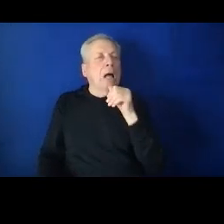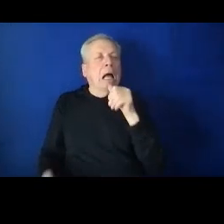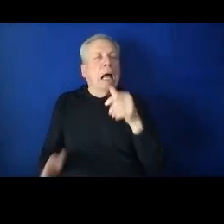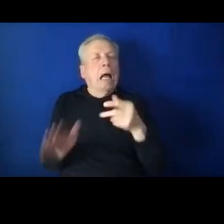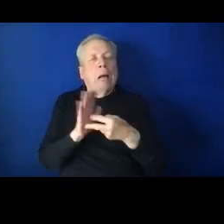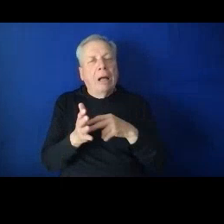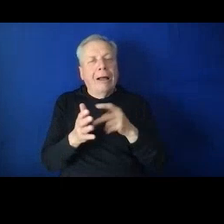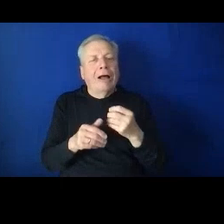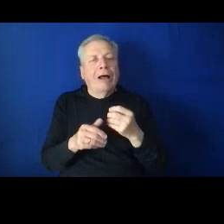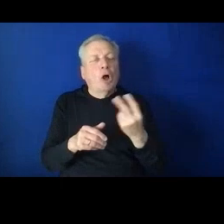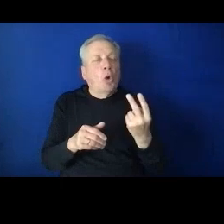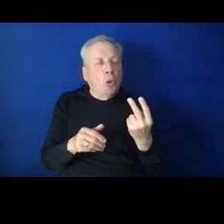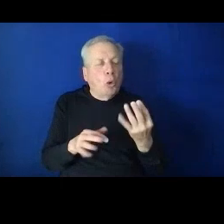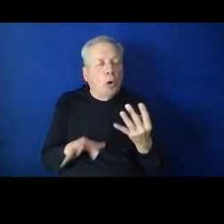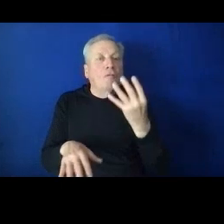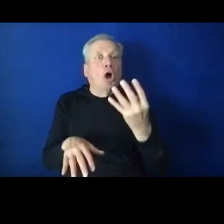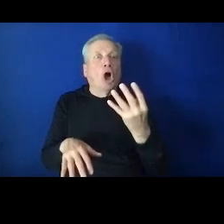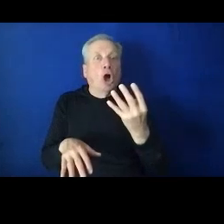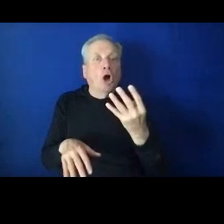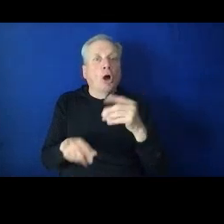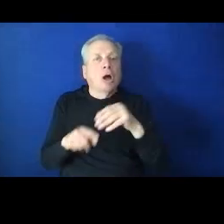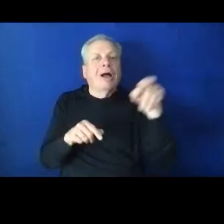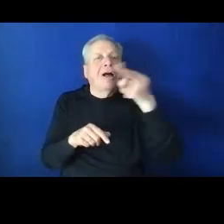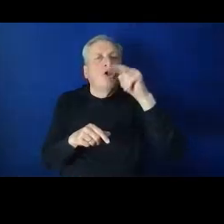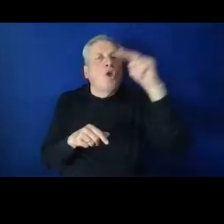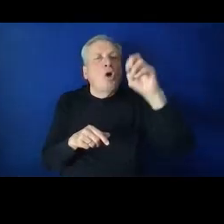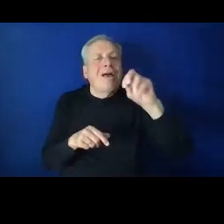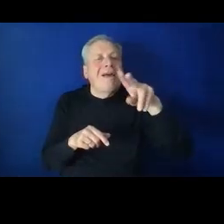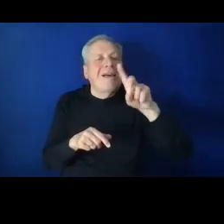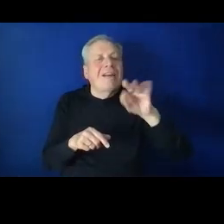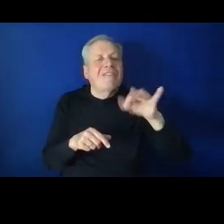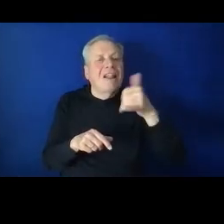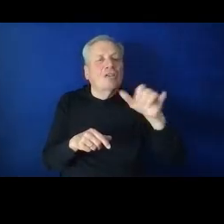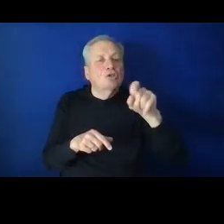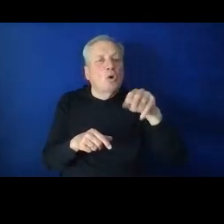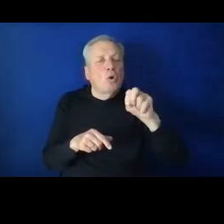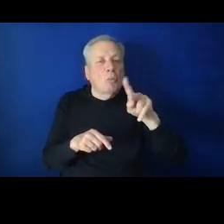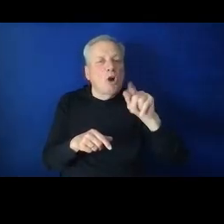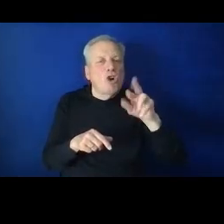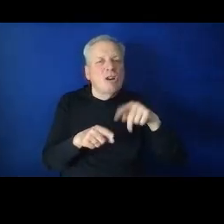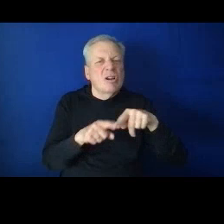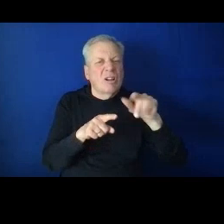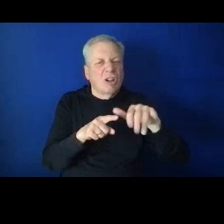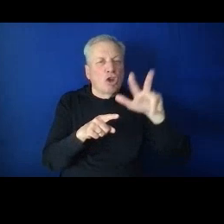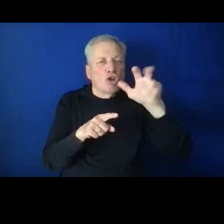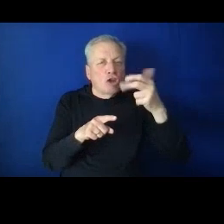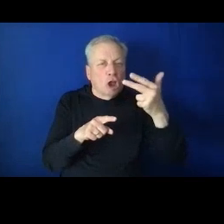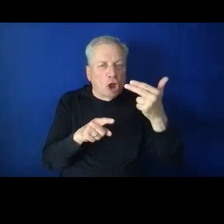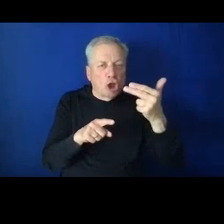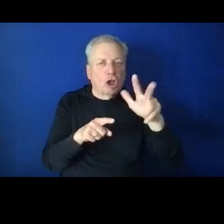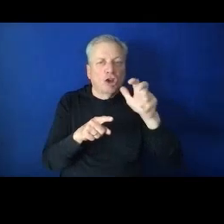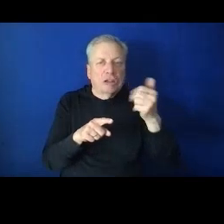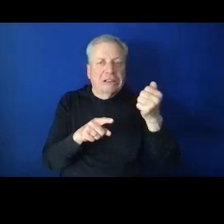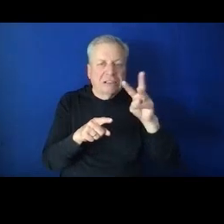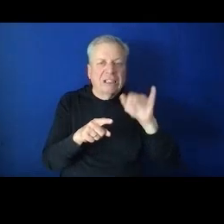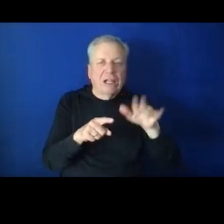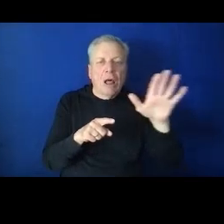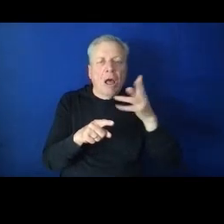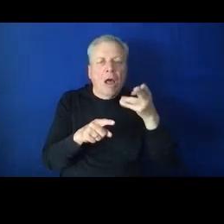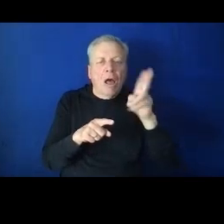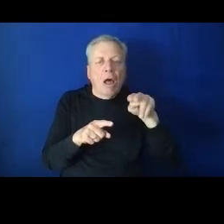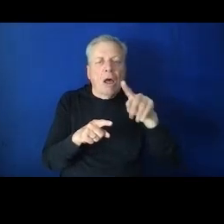went to 4 on the 2 units that are on the northern end of Yellowstone. 313 and 316 are the hunt unit numbers.